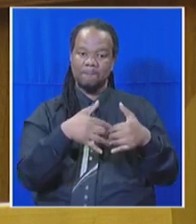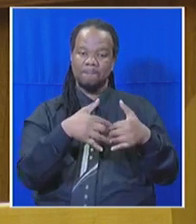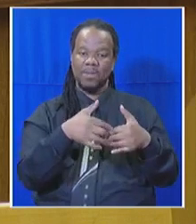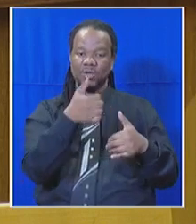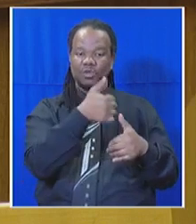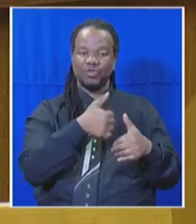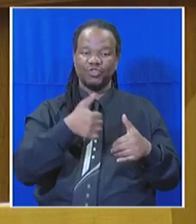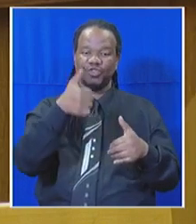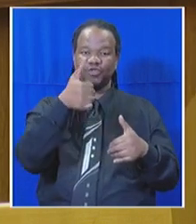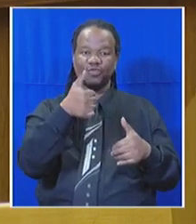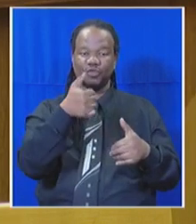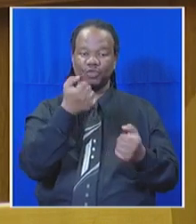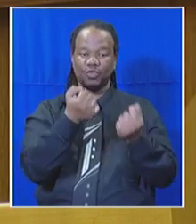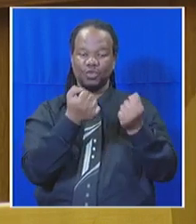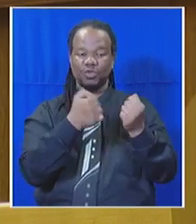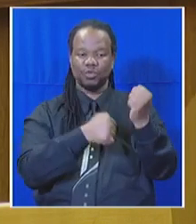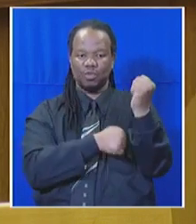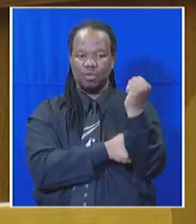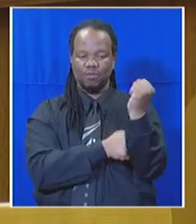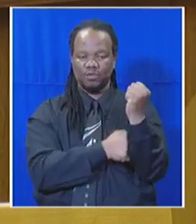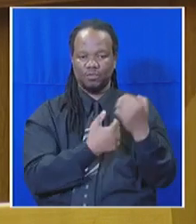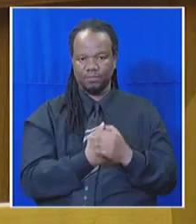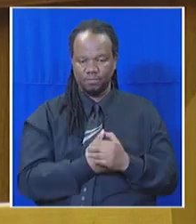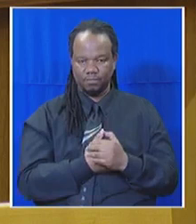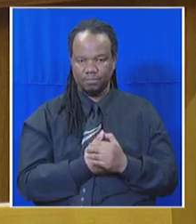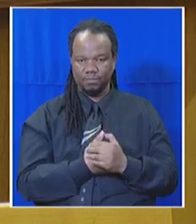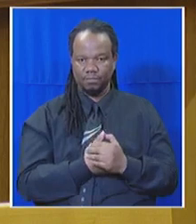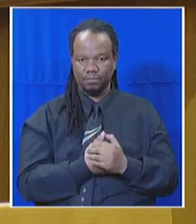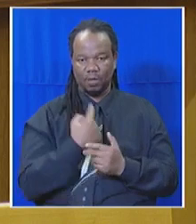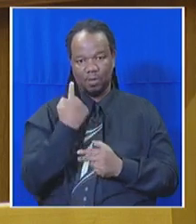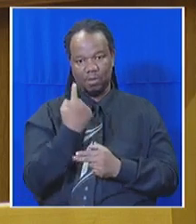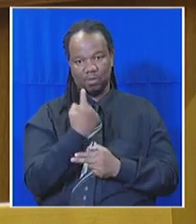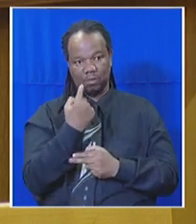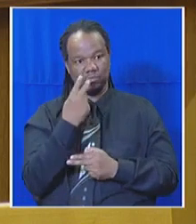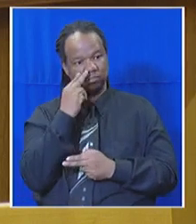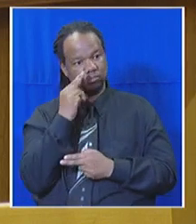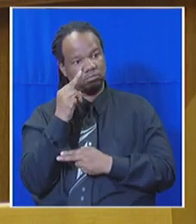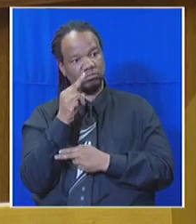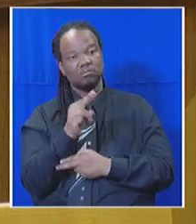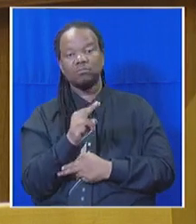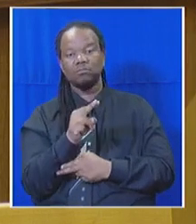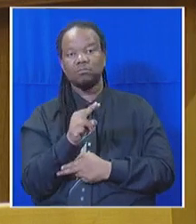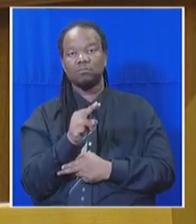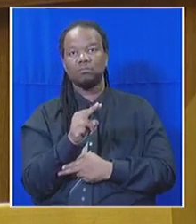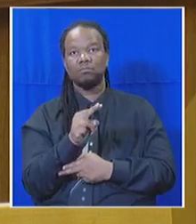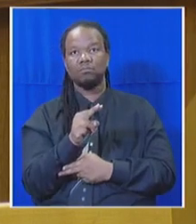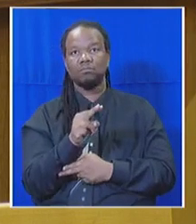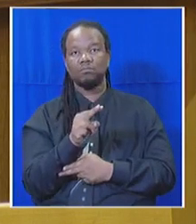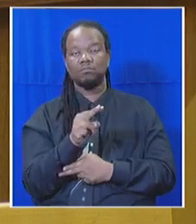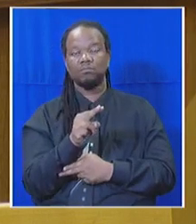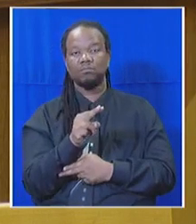Justice. We also observe that the